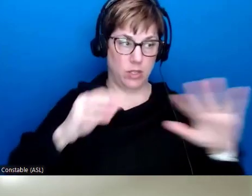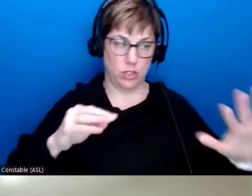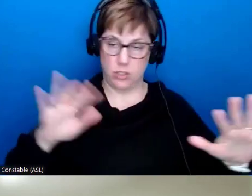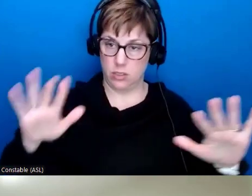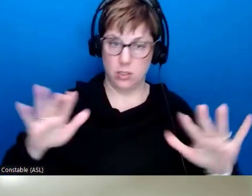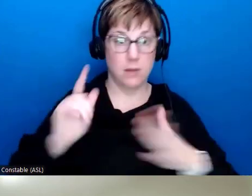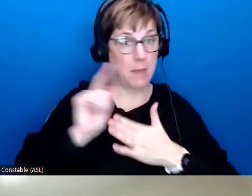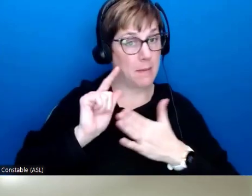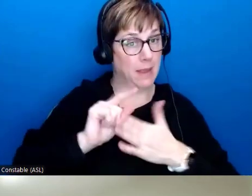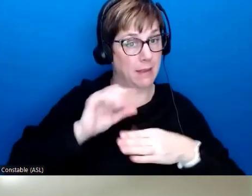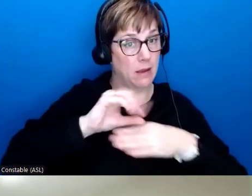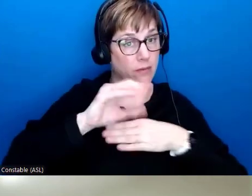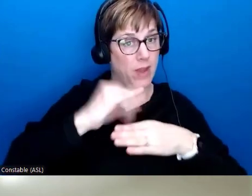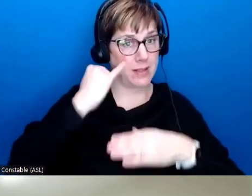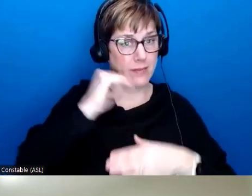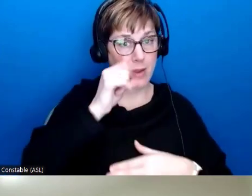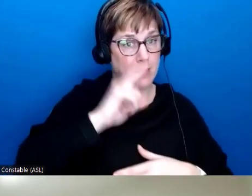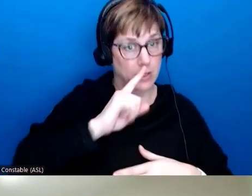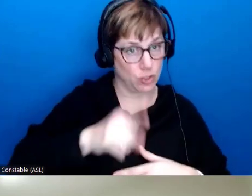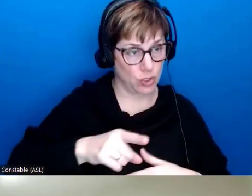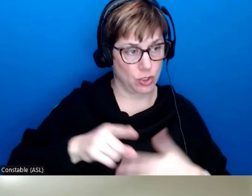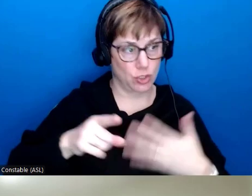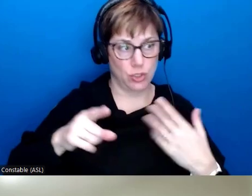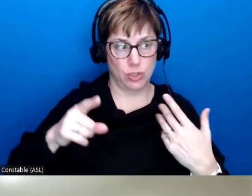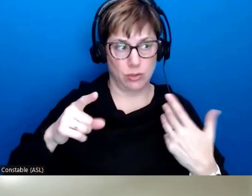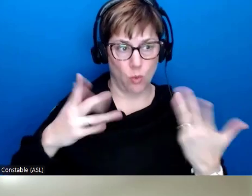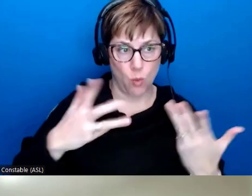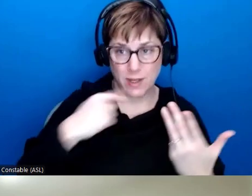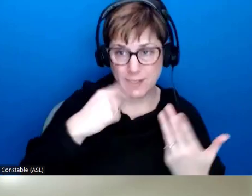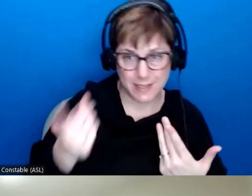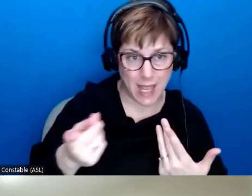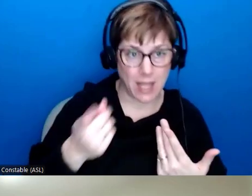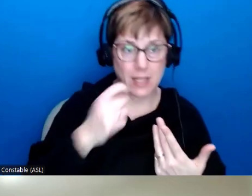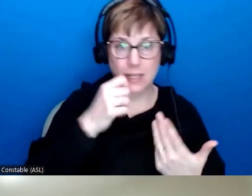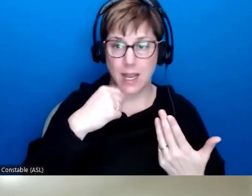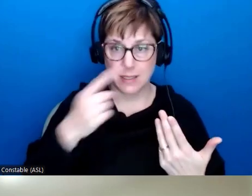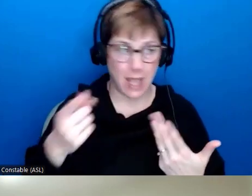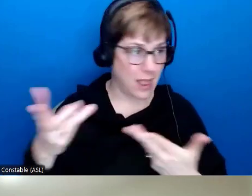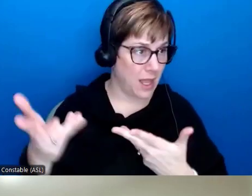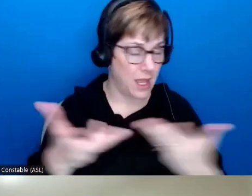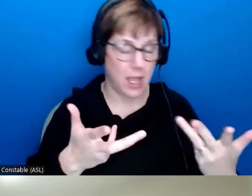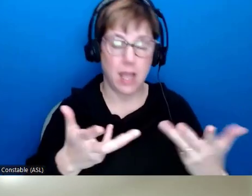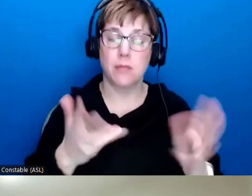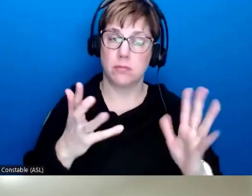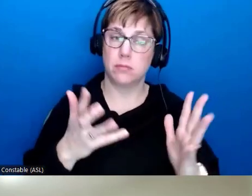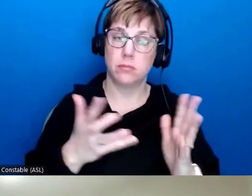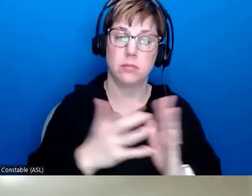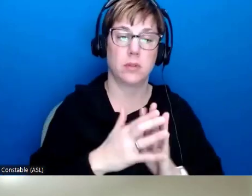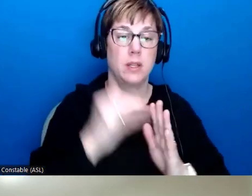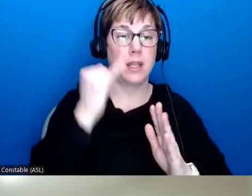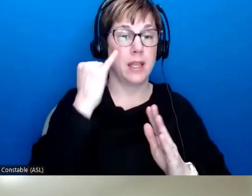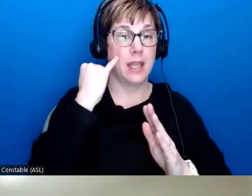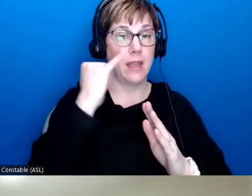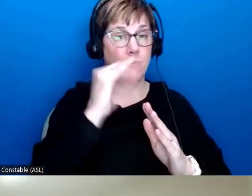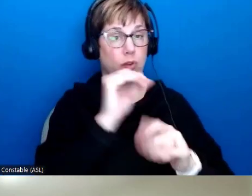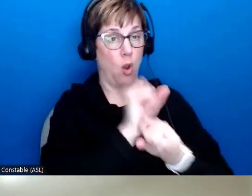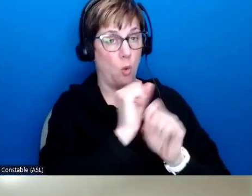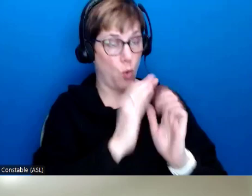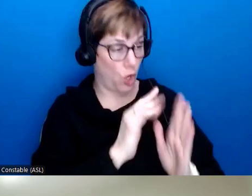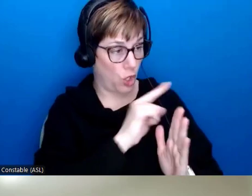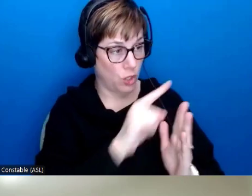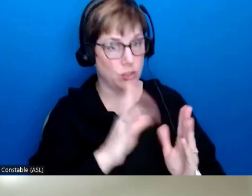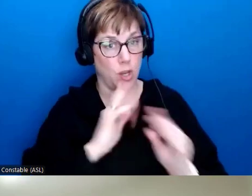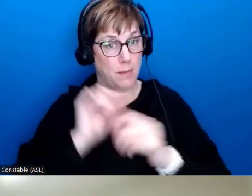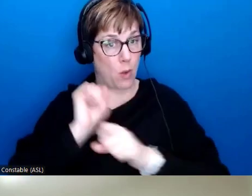legal advice if you're not sure what to provide and what not to provide. If you do talk about your workplace issues with your colleagues, which you probably